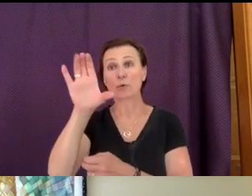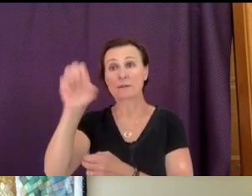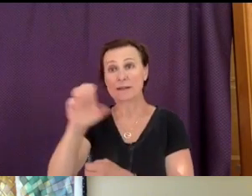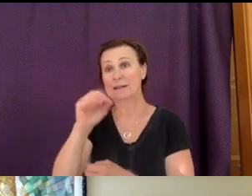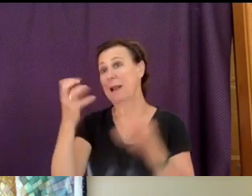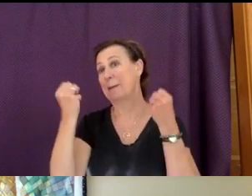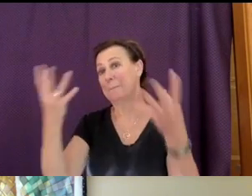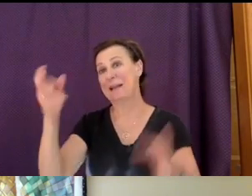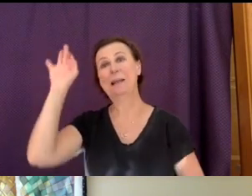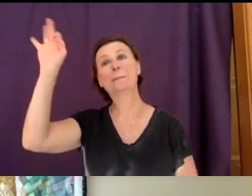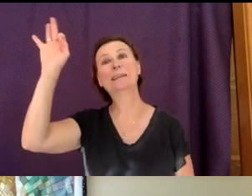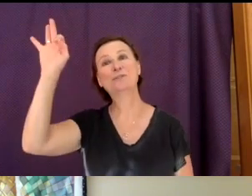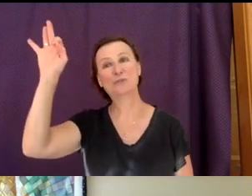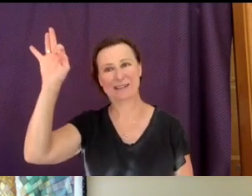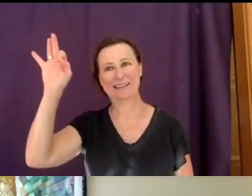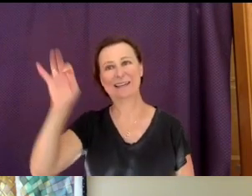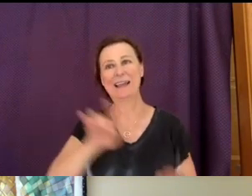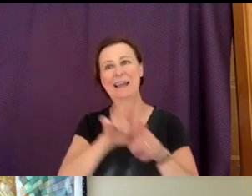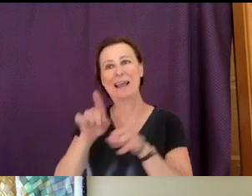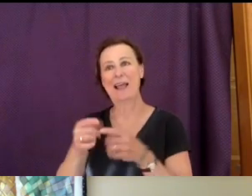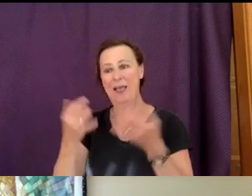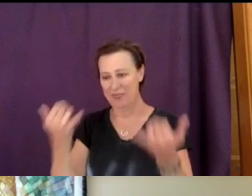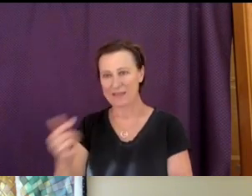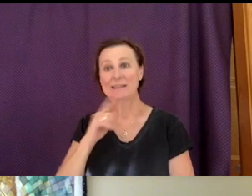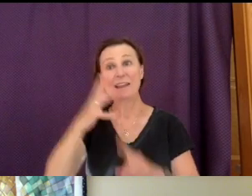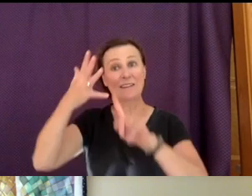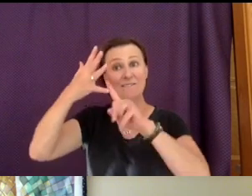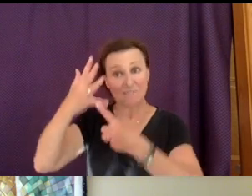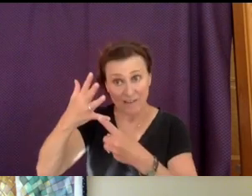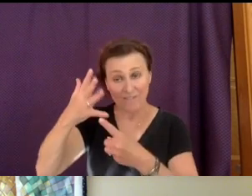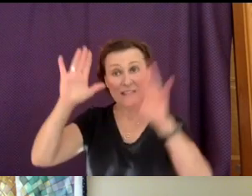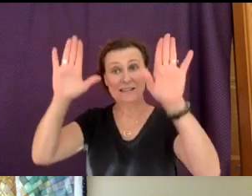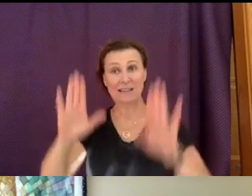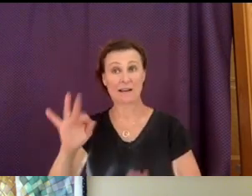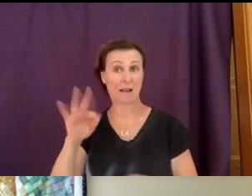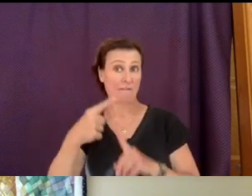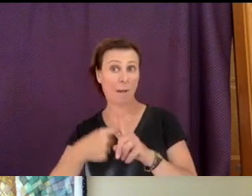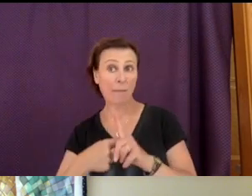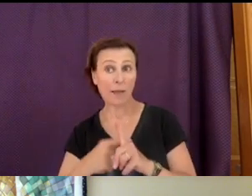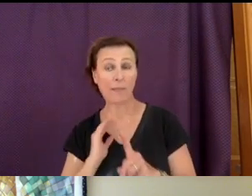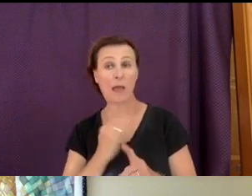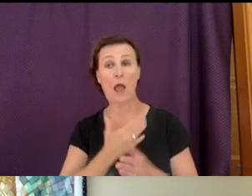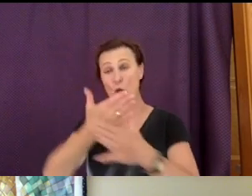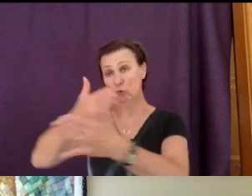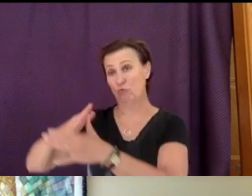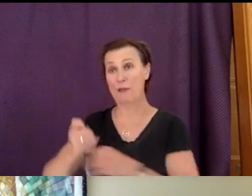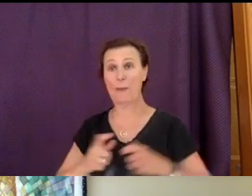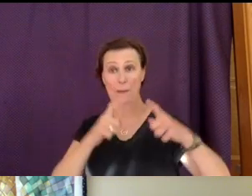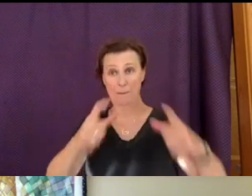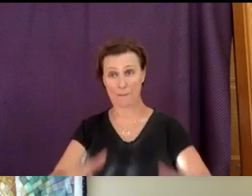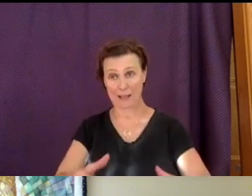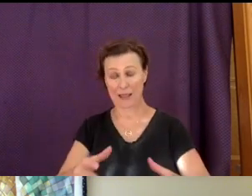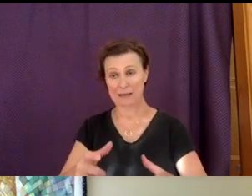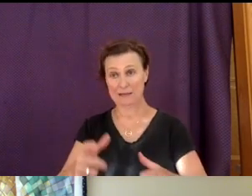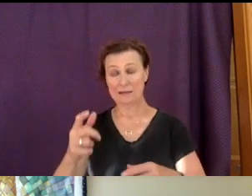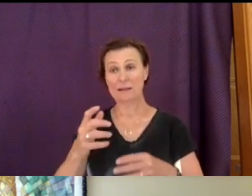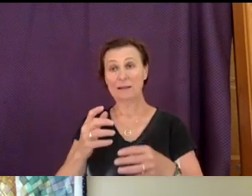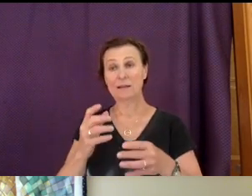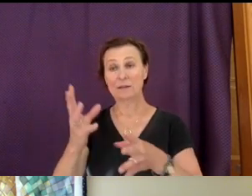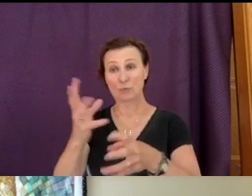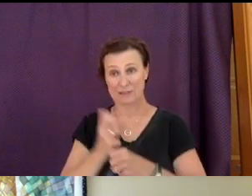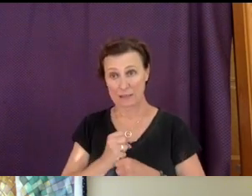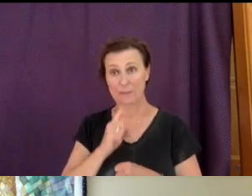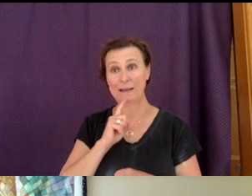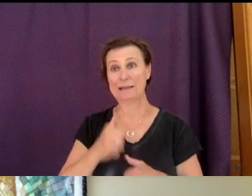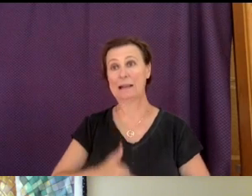many ministries. As this is the 5th Sunday of the month, our Share the Plate recipient is the